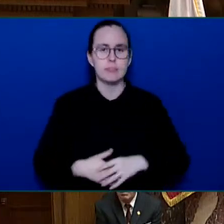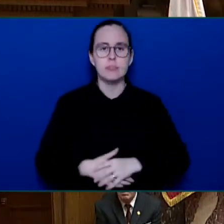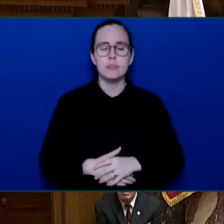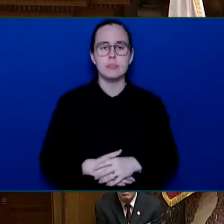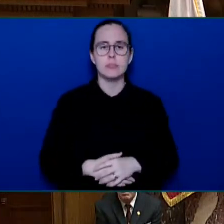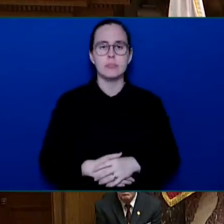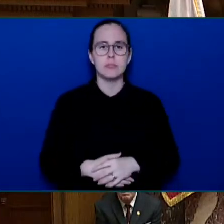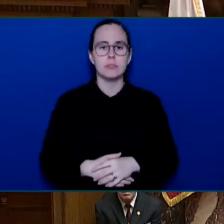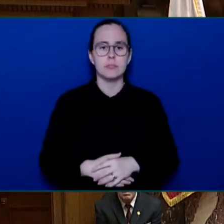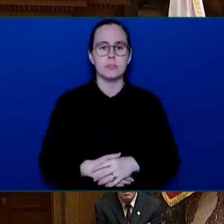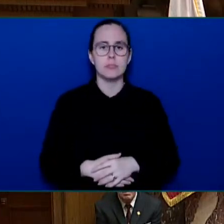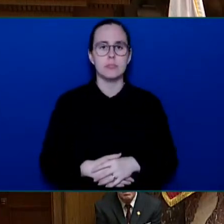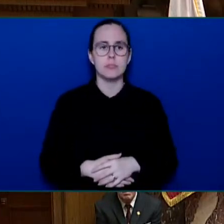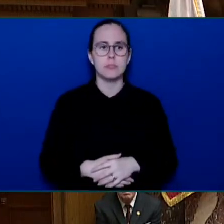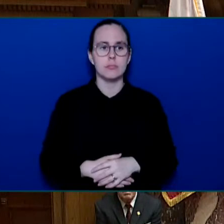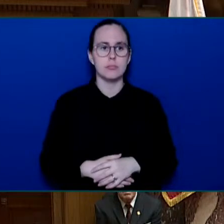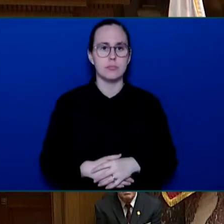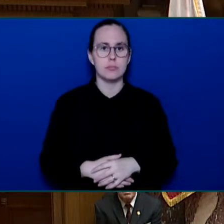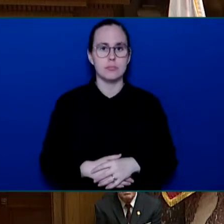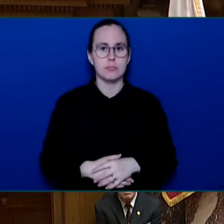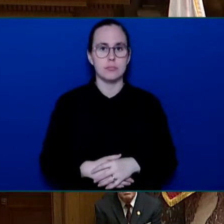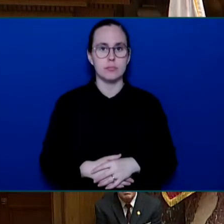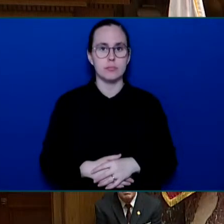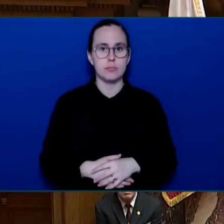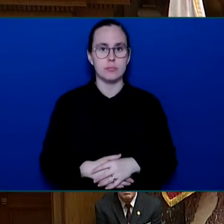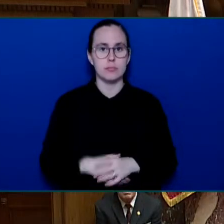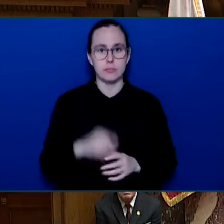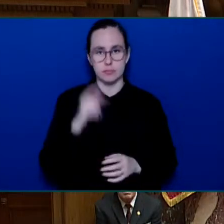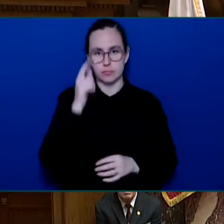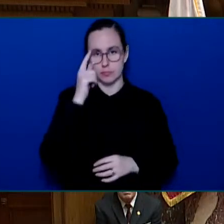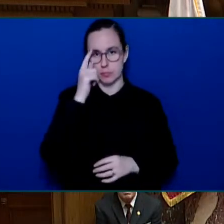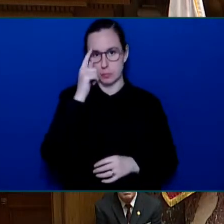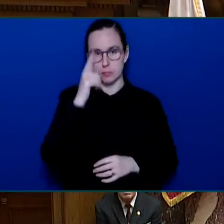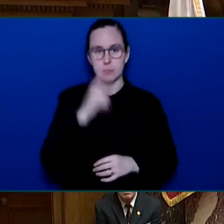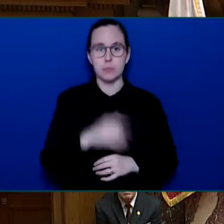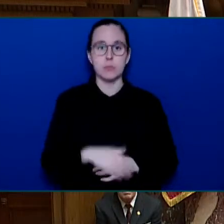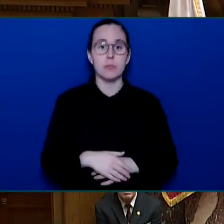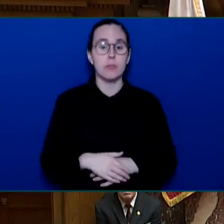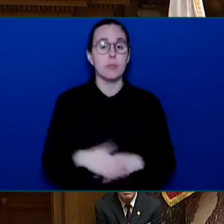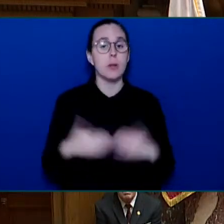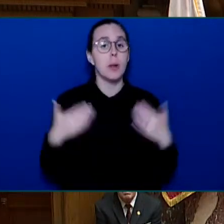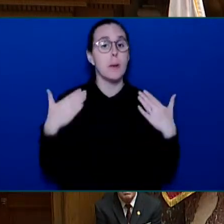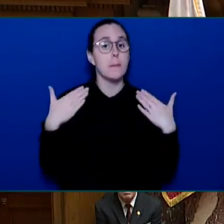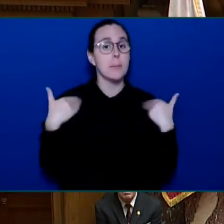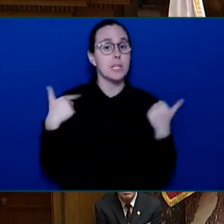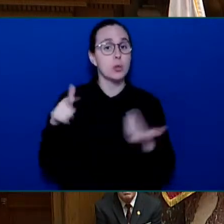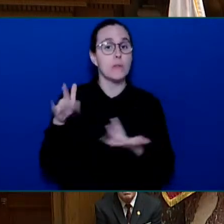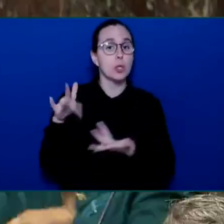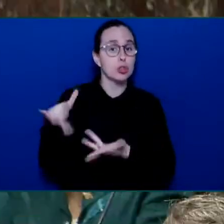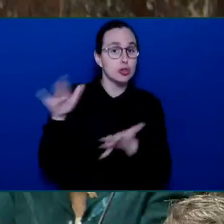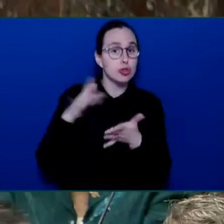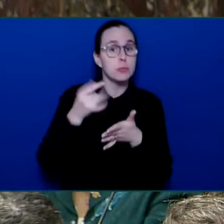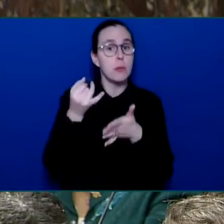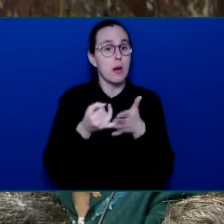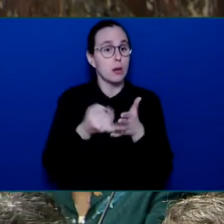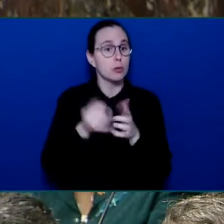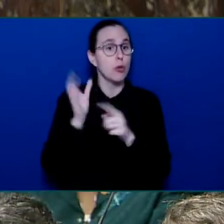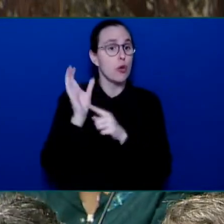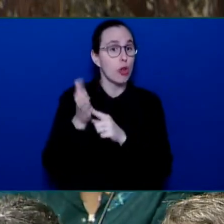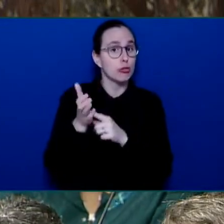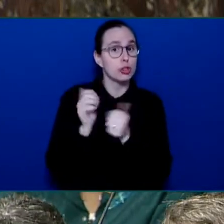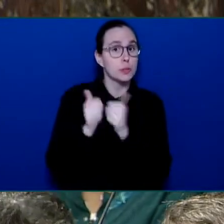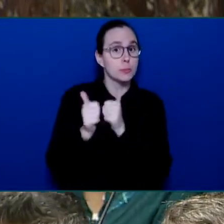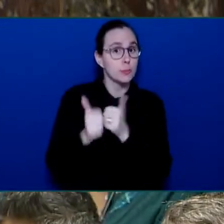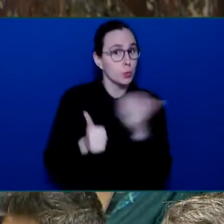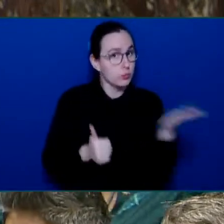Minister of Tourism, Arts, Culture and Sport. Thank you, Mr. Speaker. I have the honour to present the BC Arts Council Annual